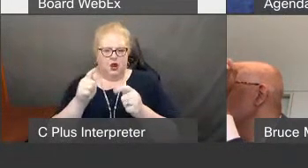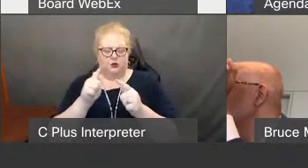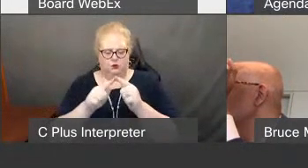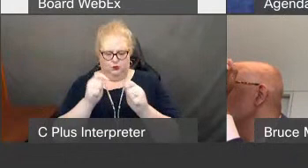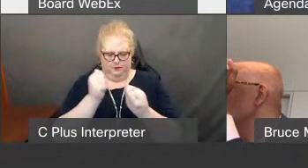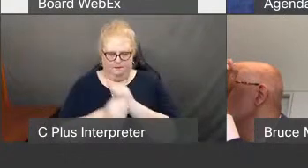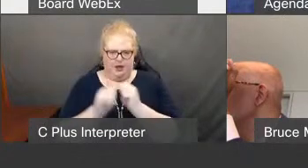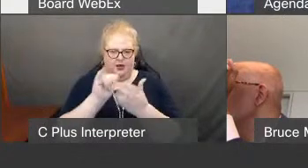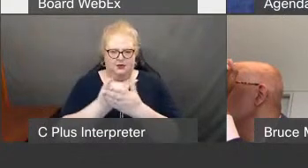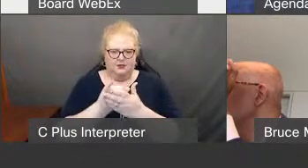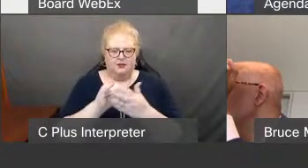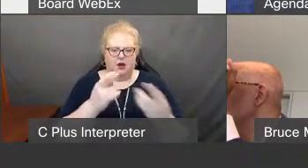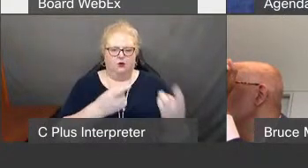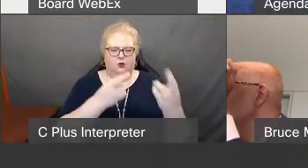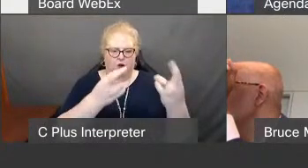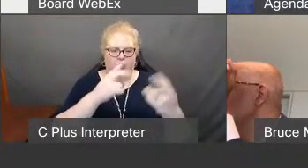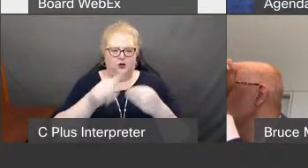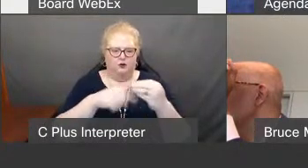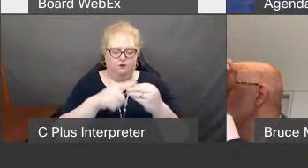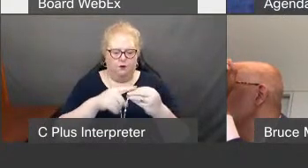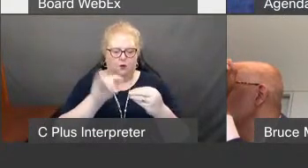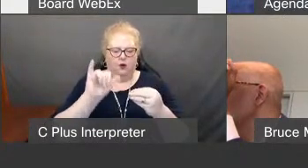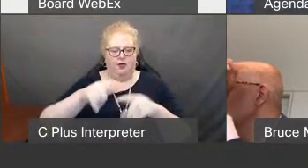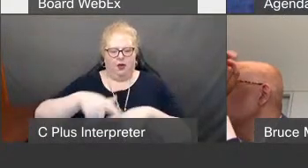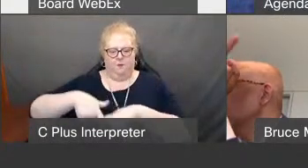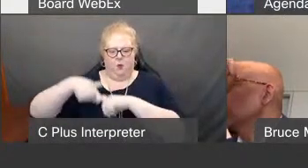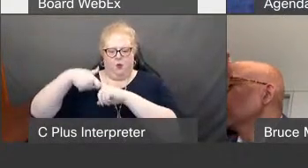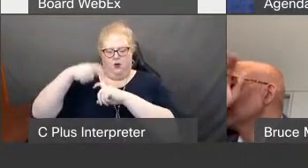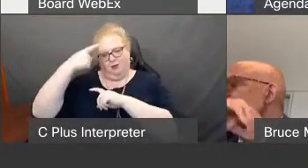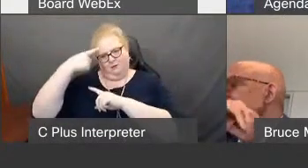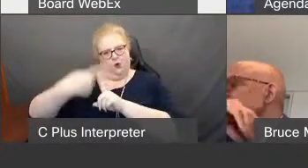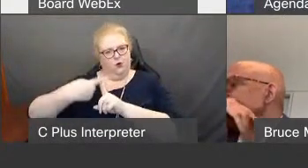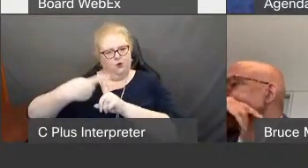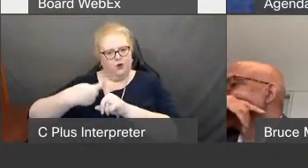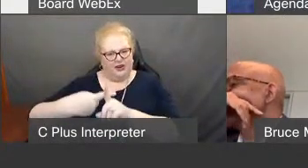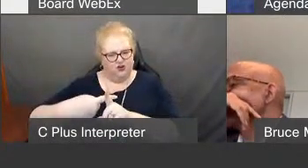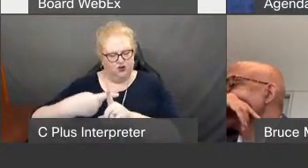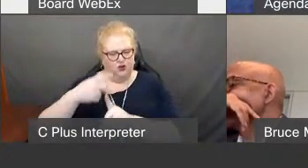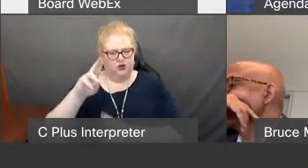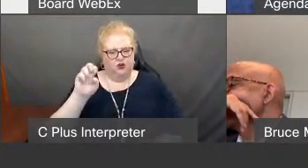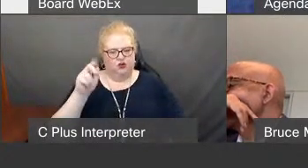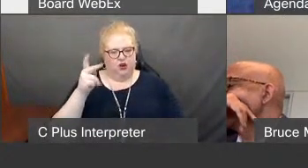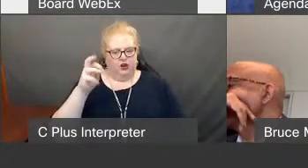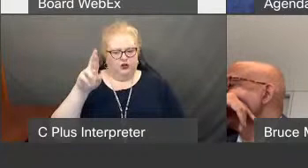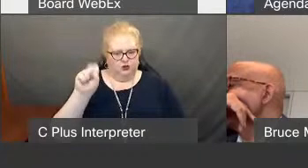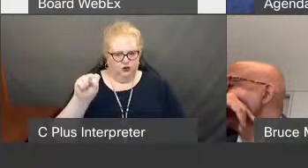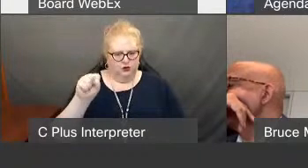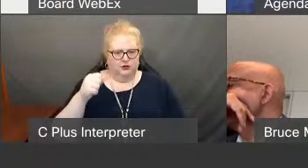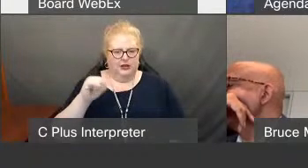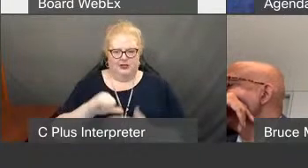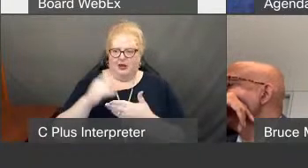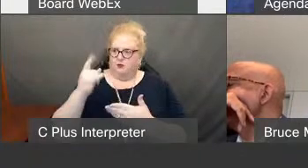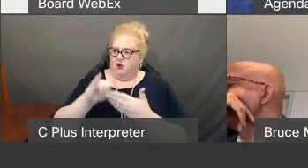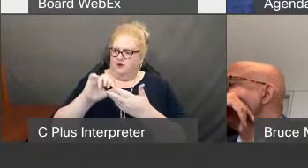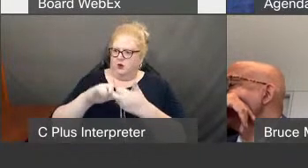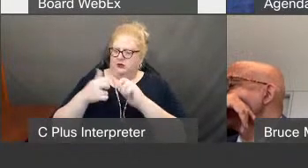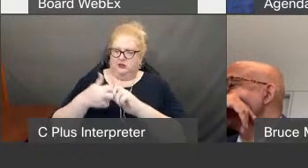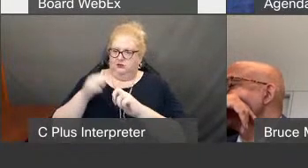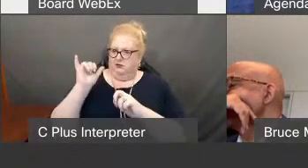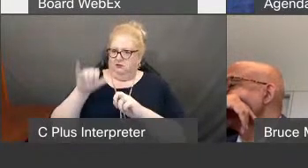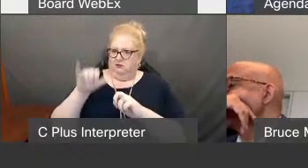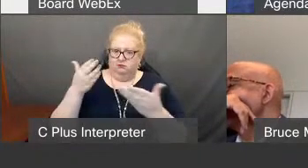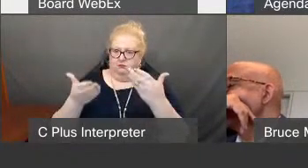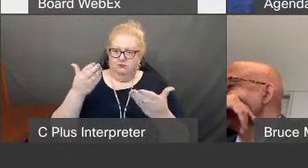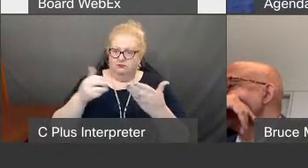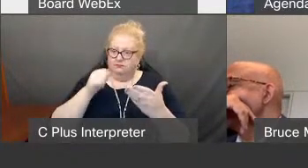on a moratorium for renters, eviction of renters. So I think that's one of the issues, Kevin. I may or may not be fully